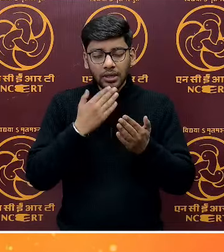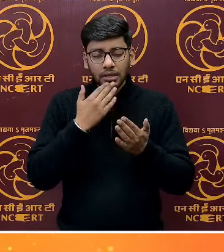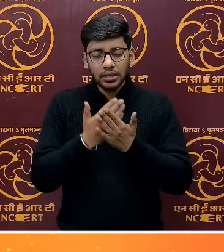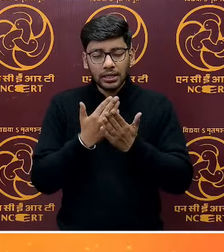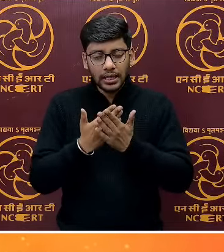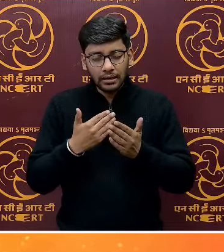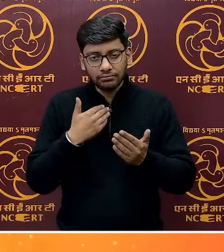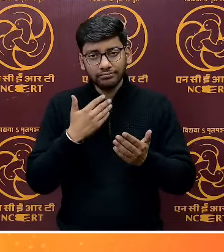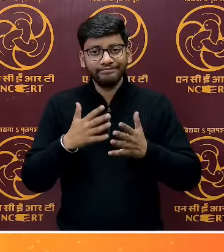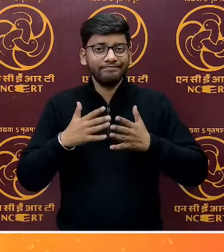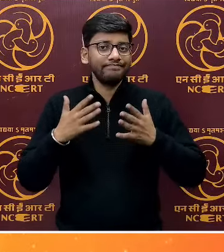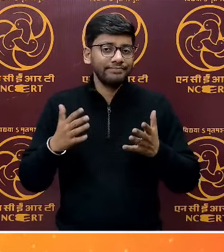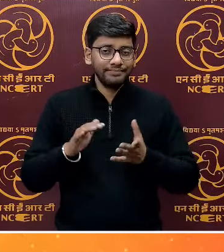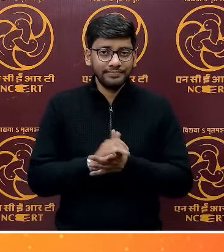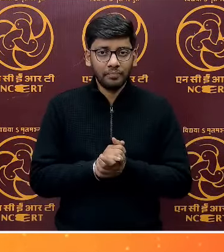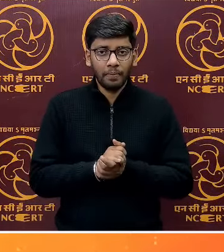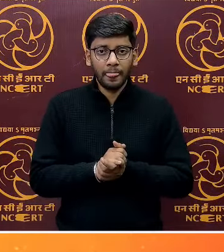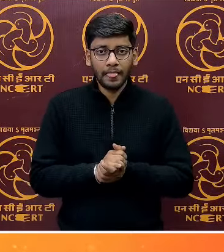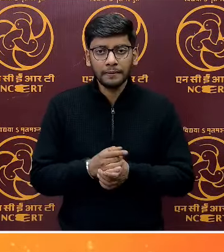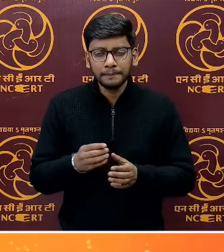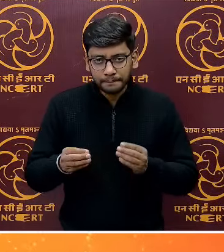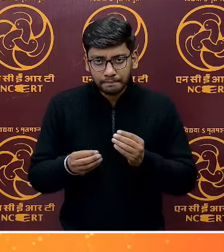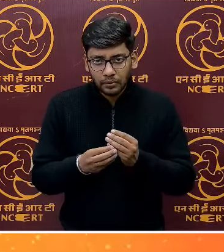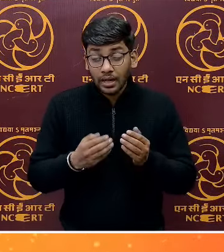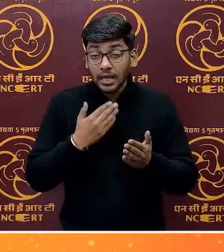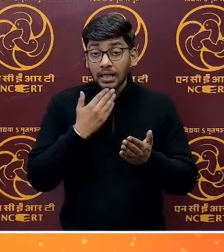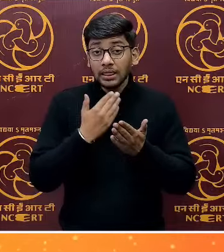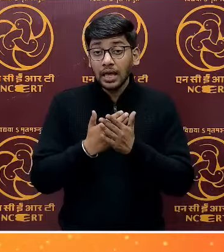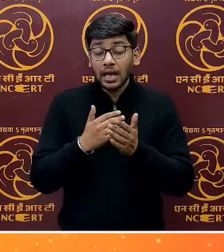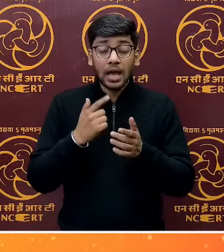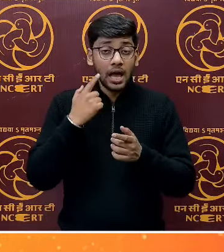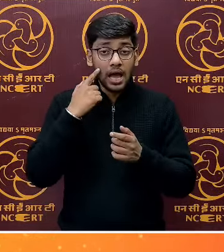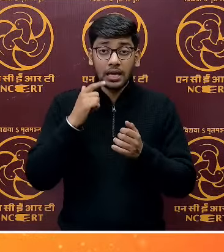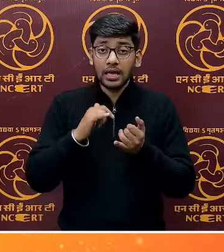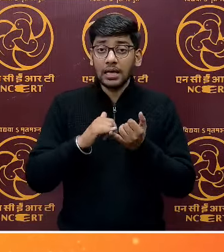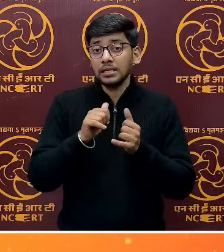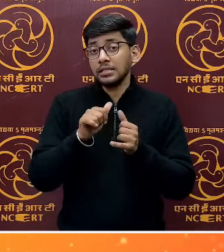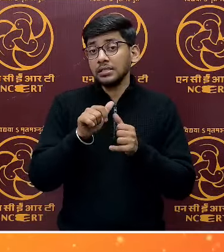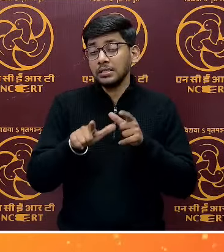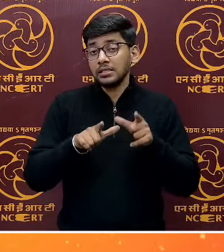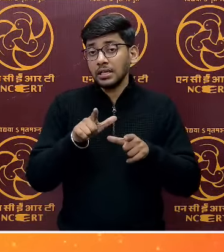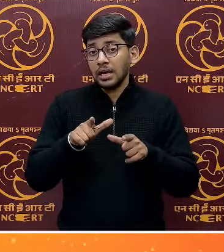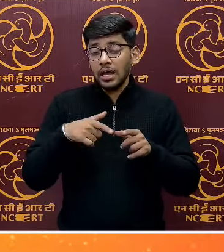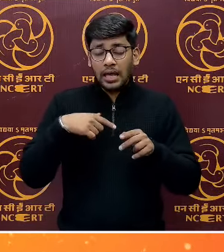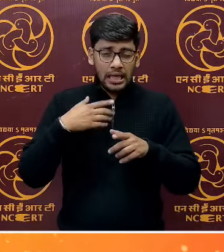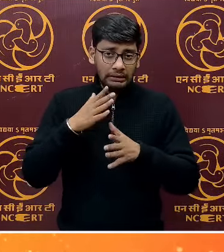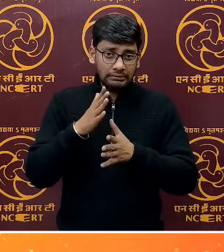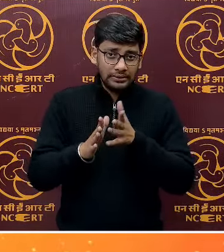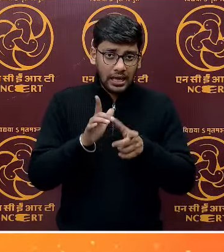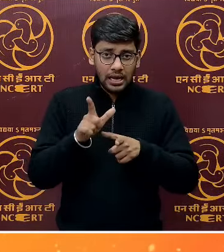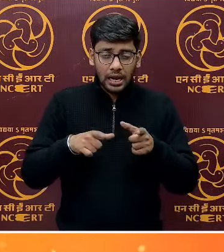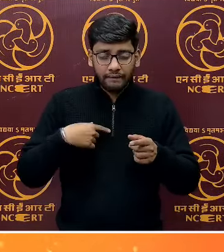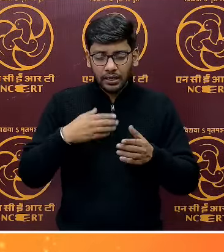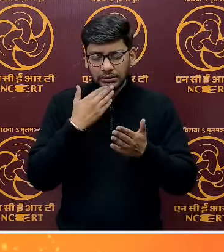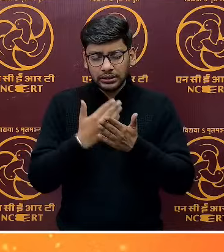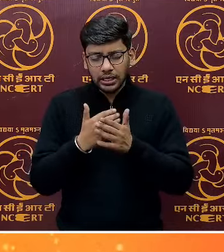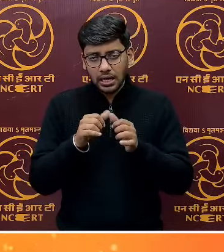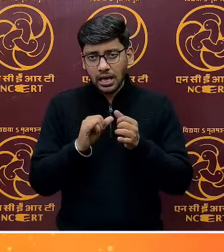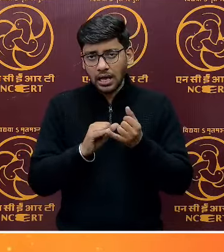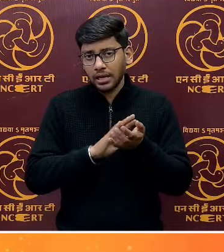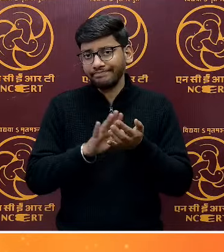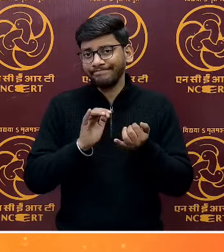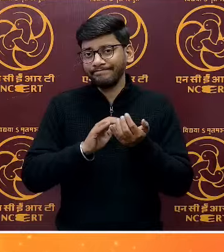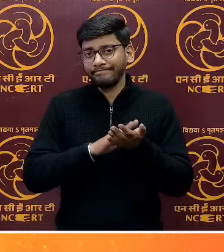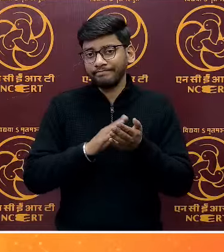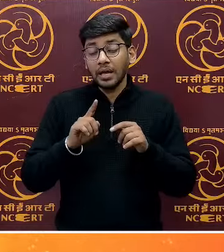and contribution to the session. We would also like to thank our ISL interpreter, Mr. Ashish, for his time and contribution. Thank you so much, Ashish.